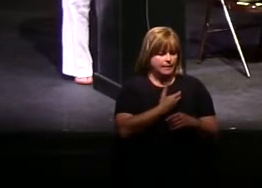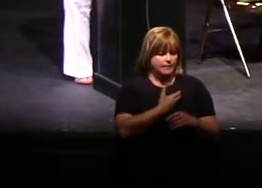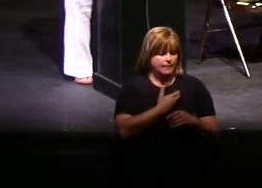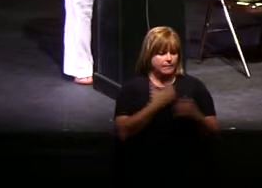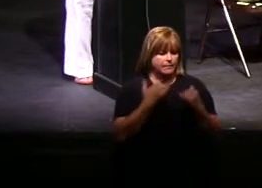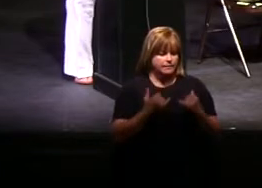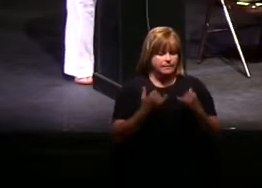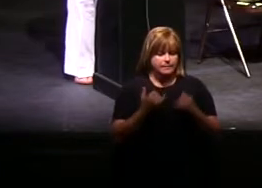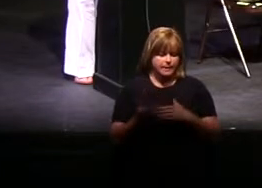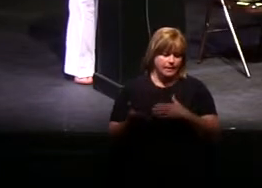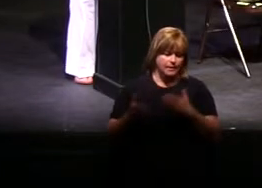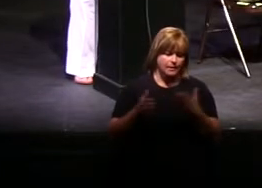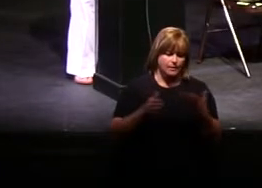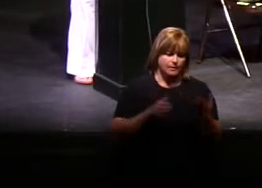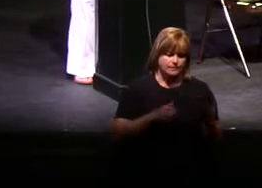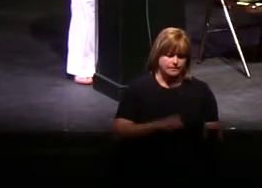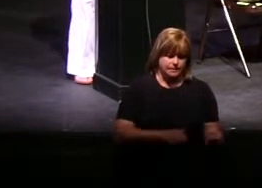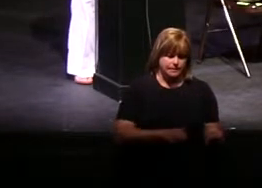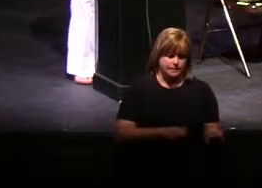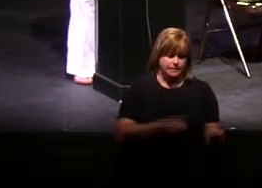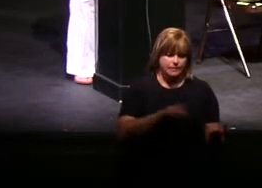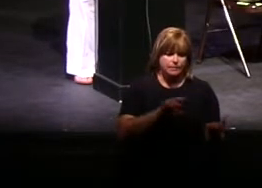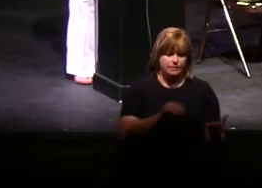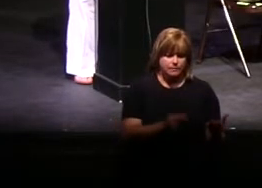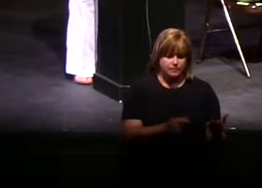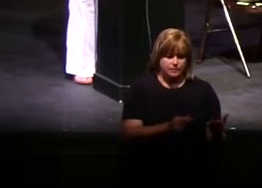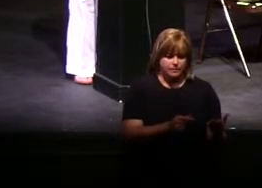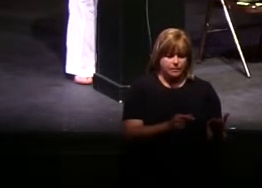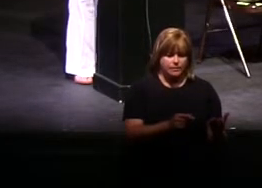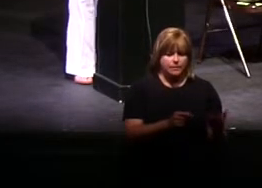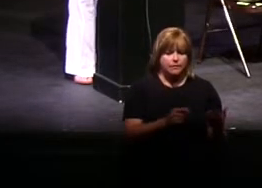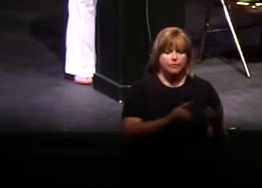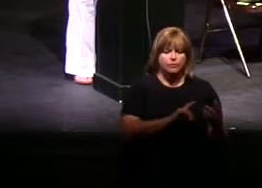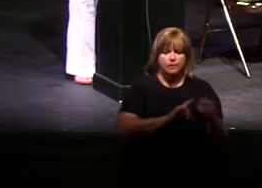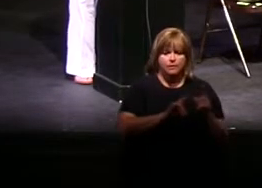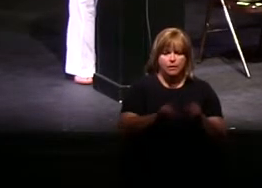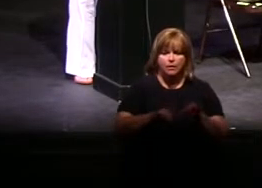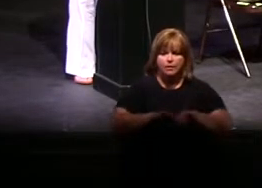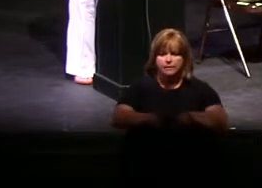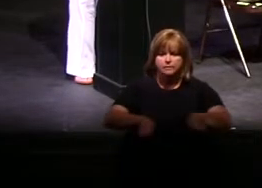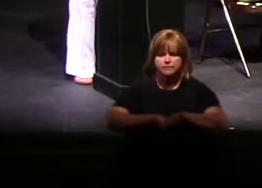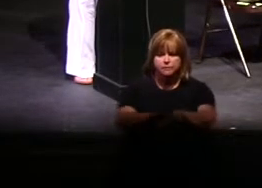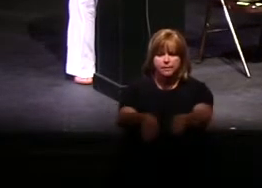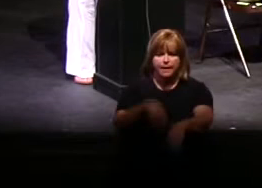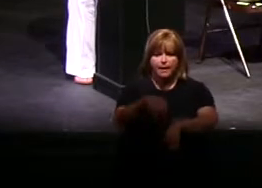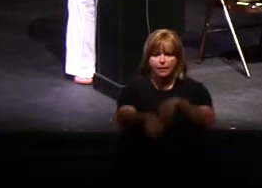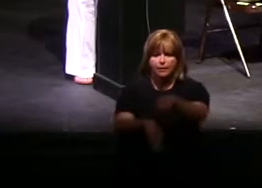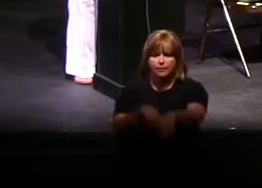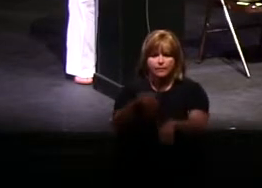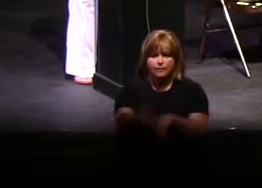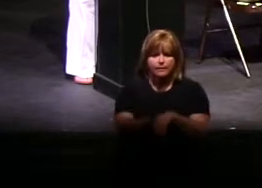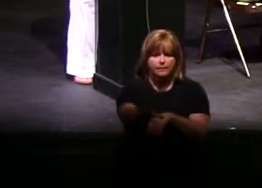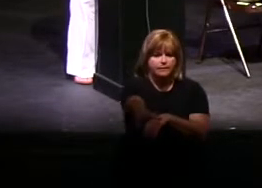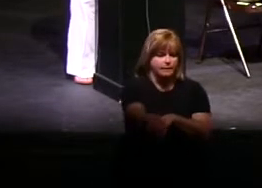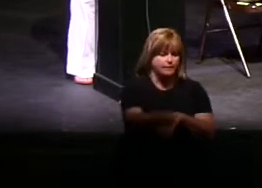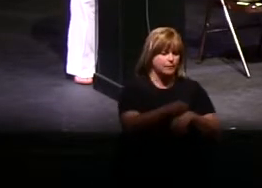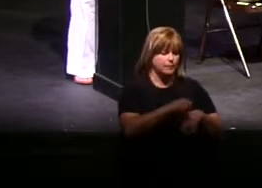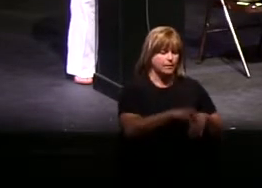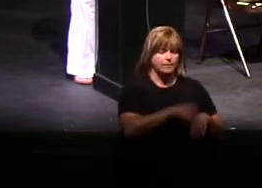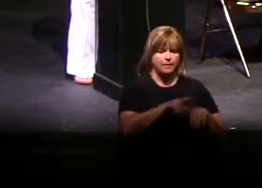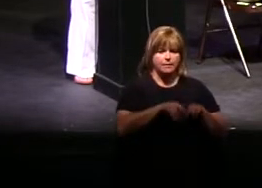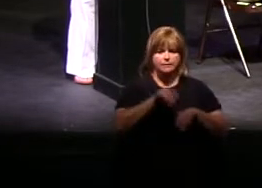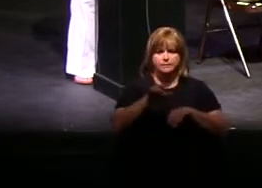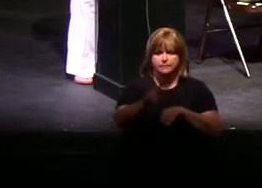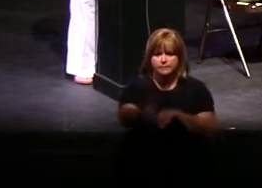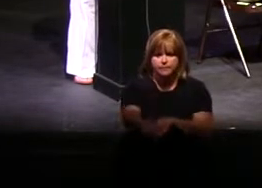now dead, swam out to fetch sticks and returned them to us again and again, until dusk made it